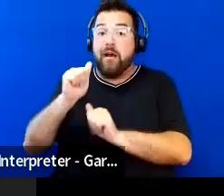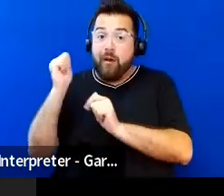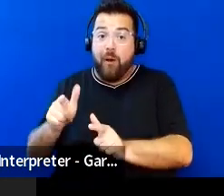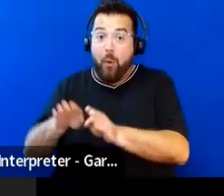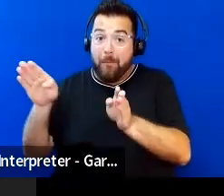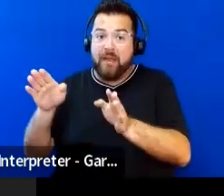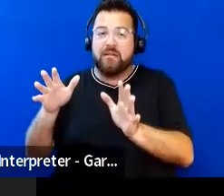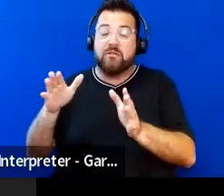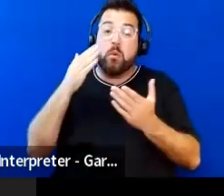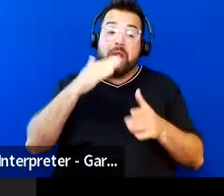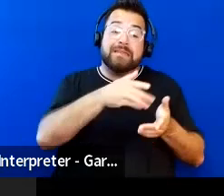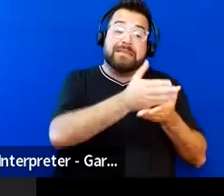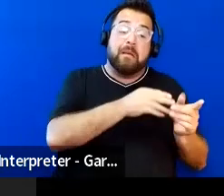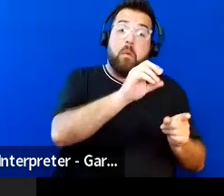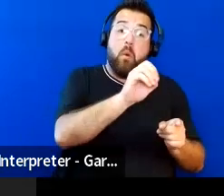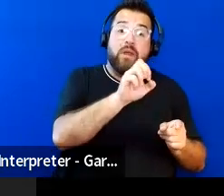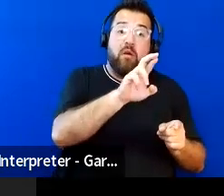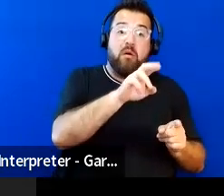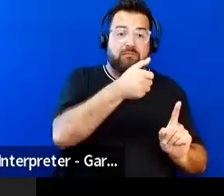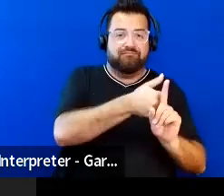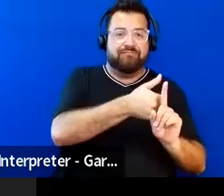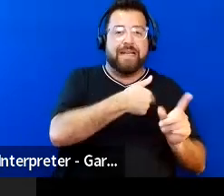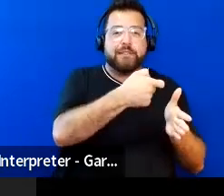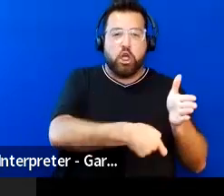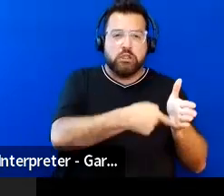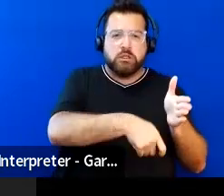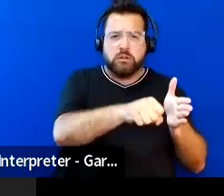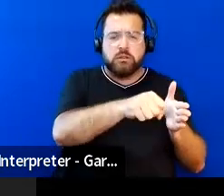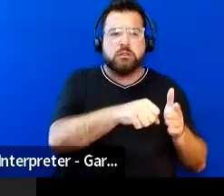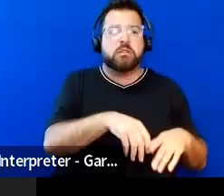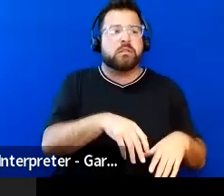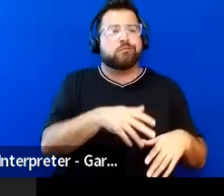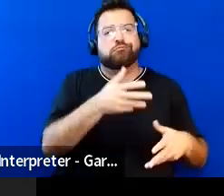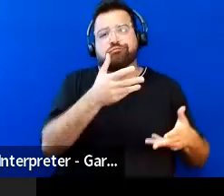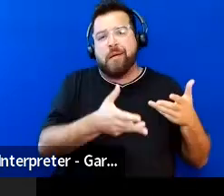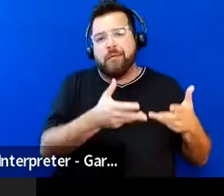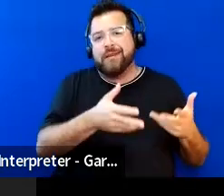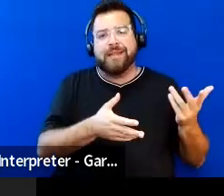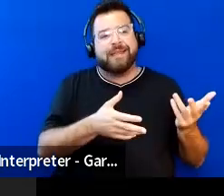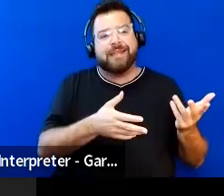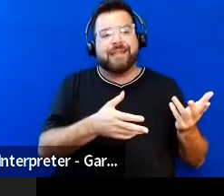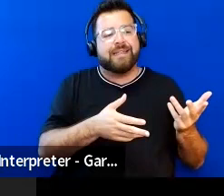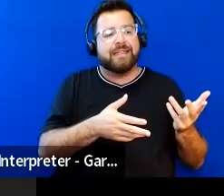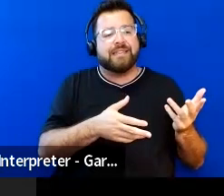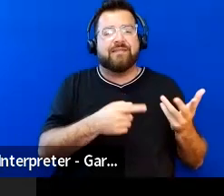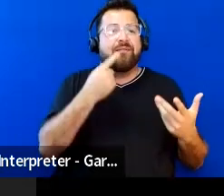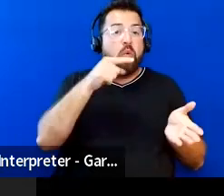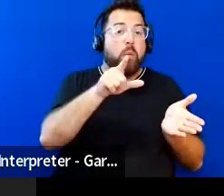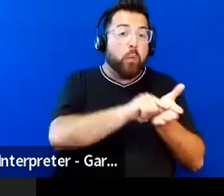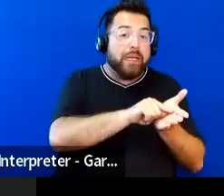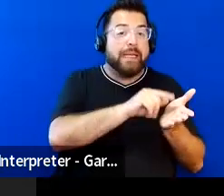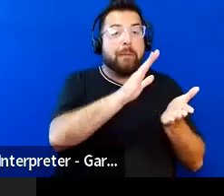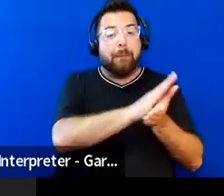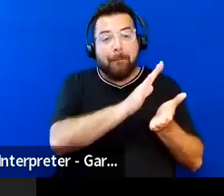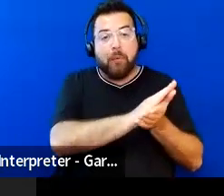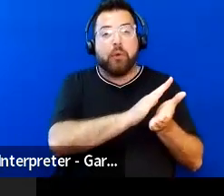OER do have a cost, and the cost would probably be in the printing, in the paper, the